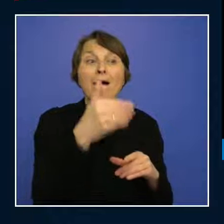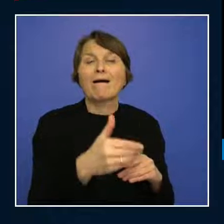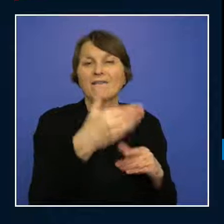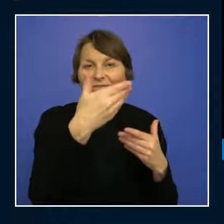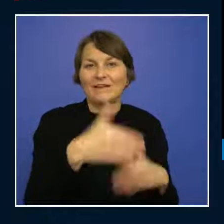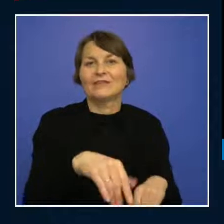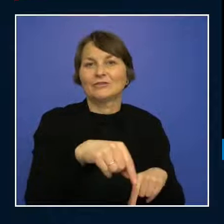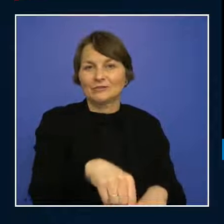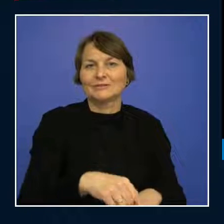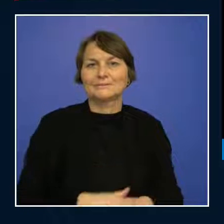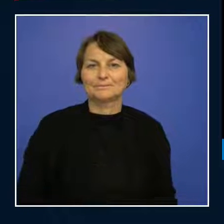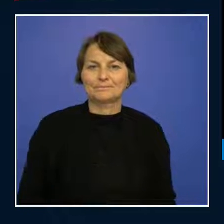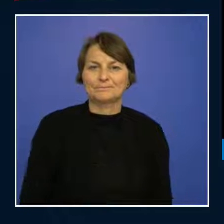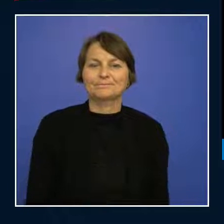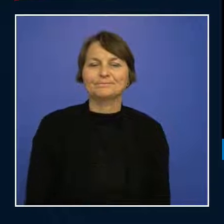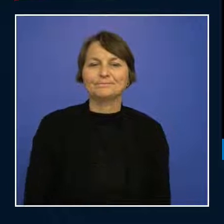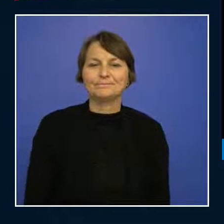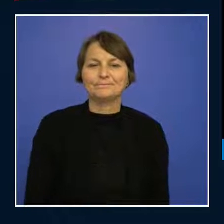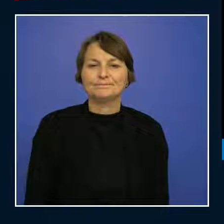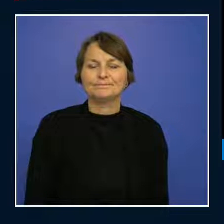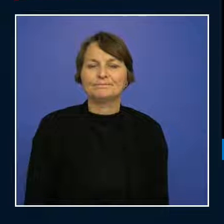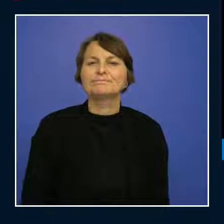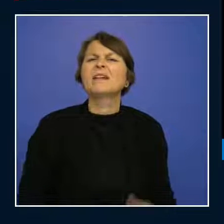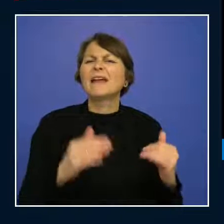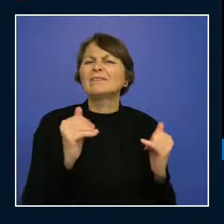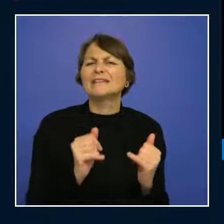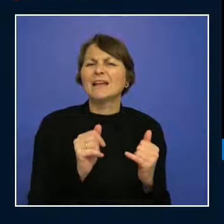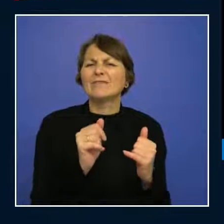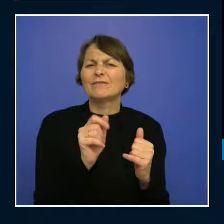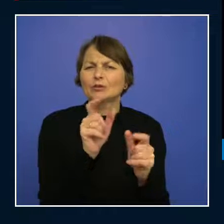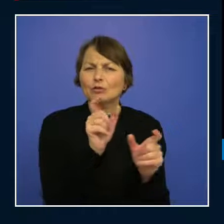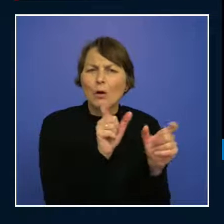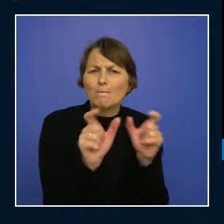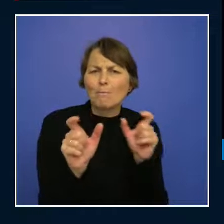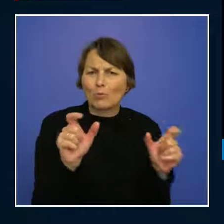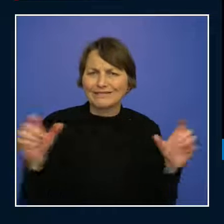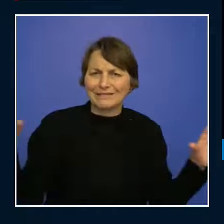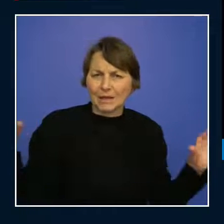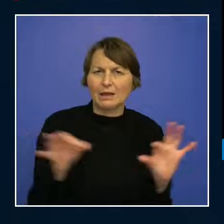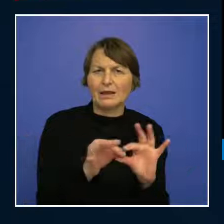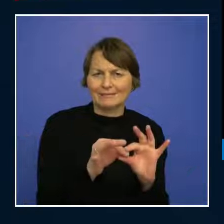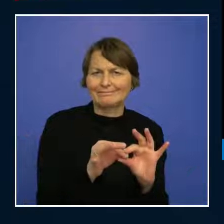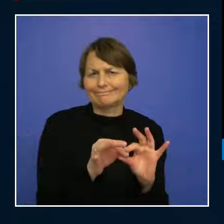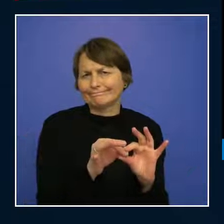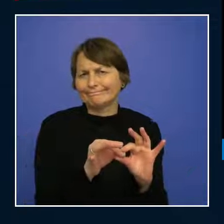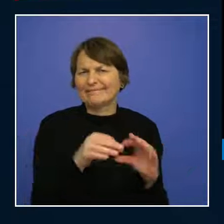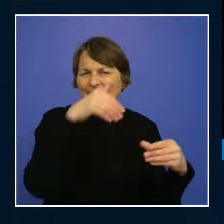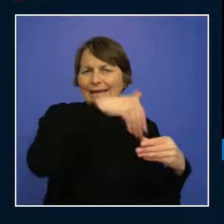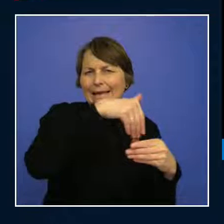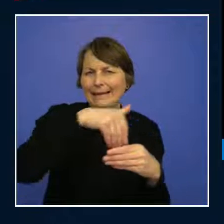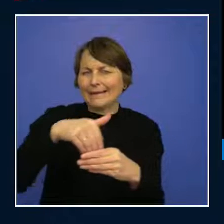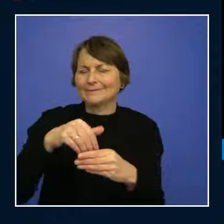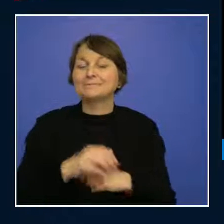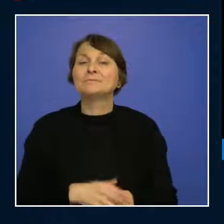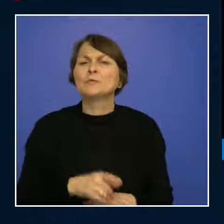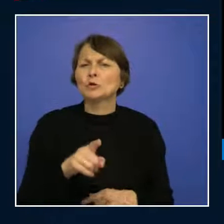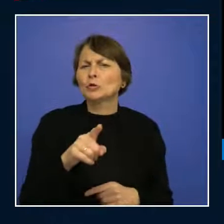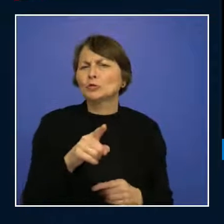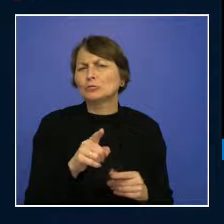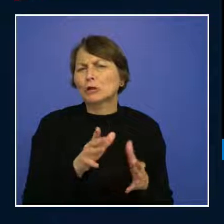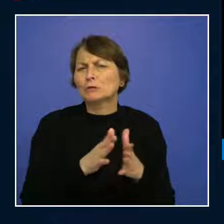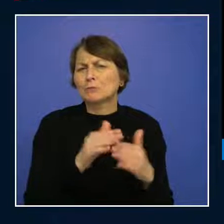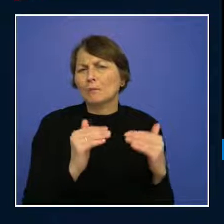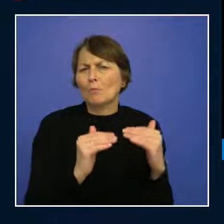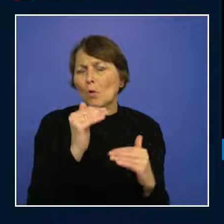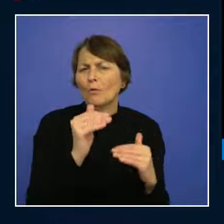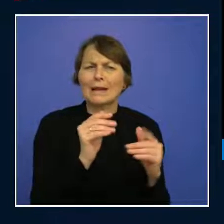various different components within the Azure Load Balancer, and I want to take you through some of them just again so you're familiar with the terminology if